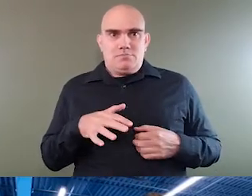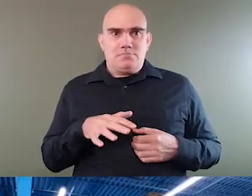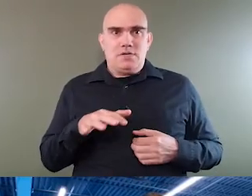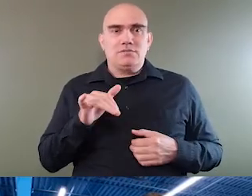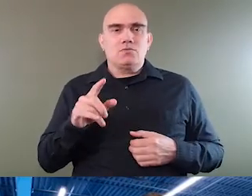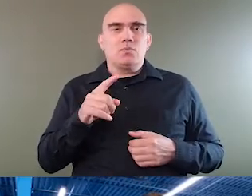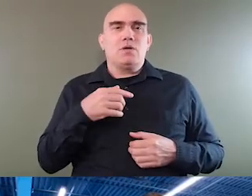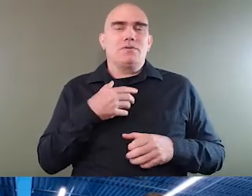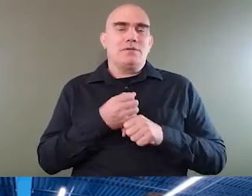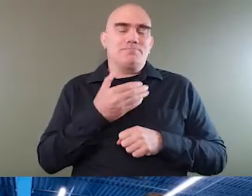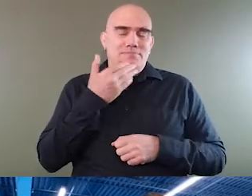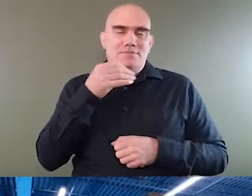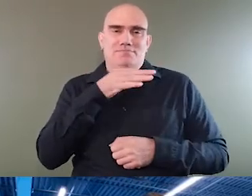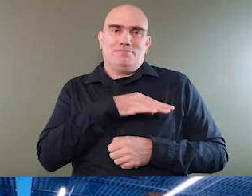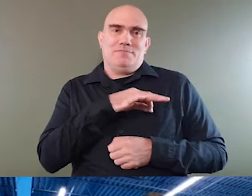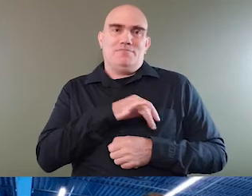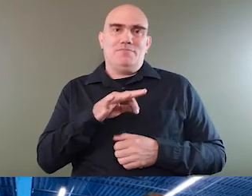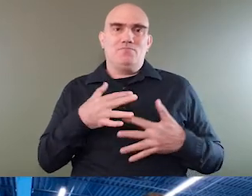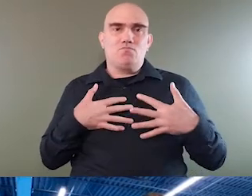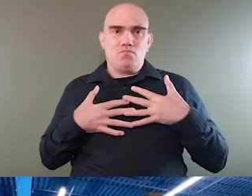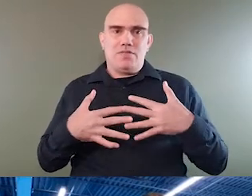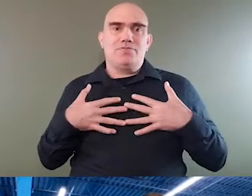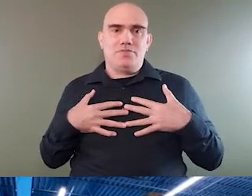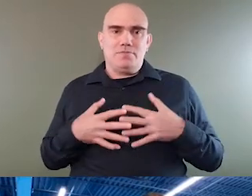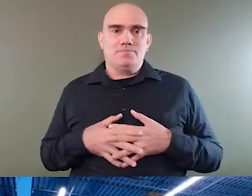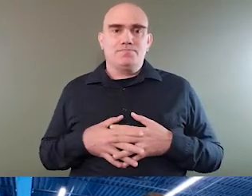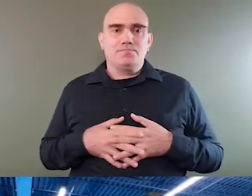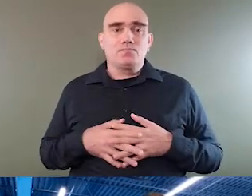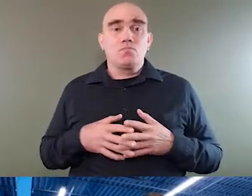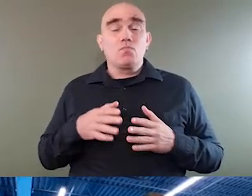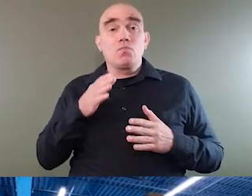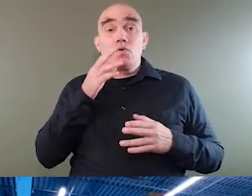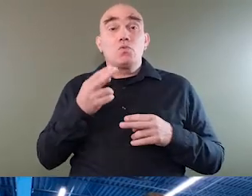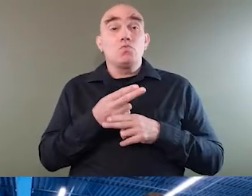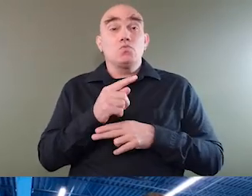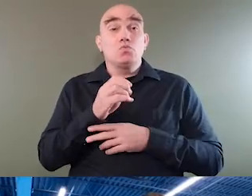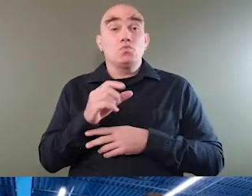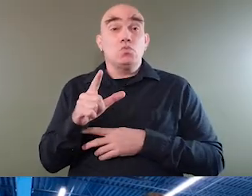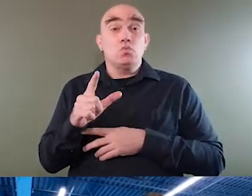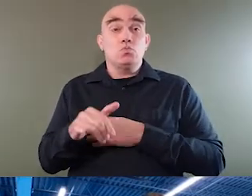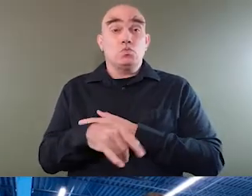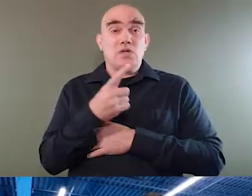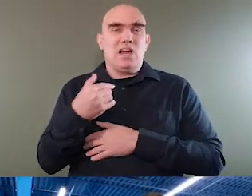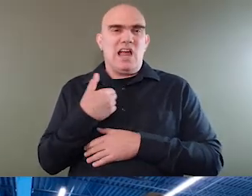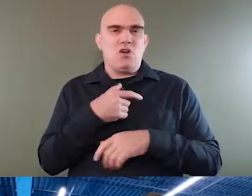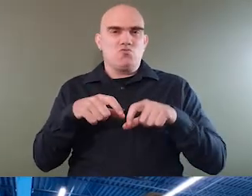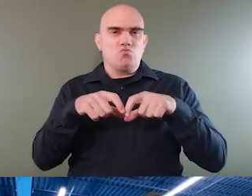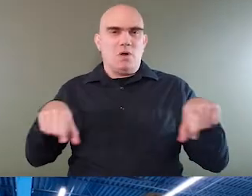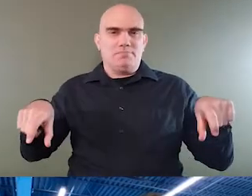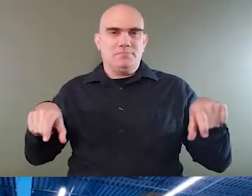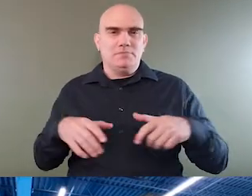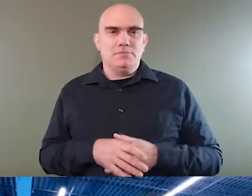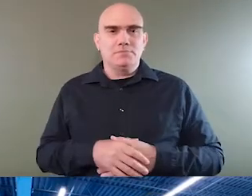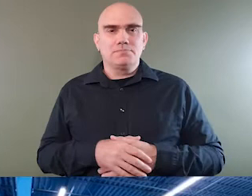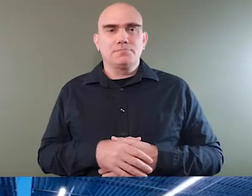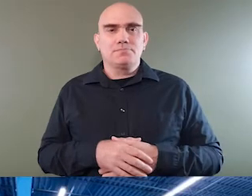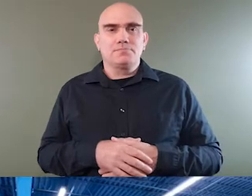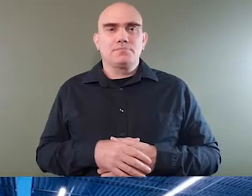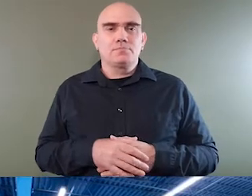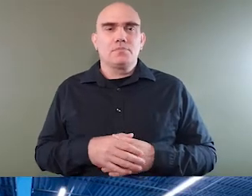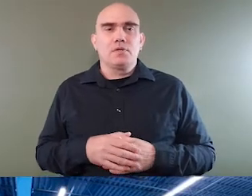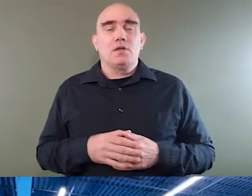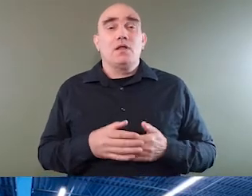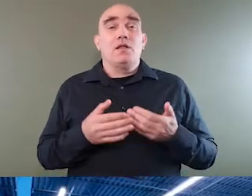that's where we get the best benefits of our breath. We're gonna use a tool today, our straps, and give